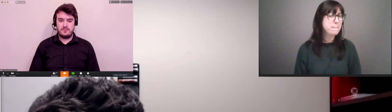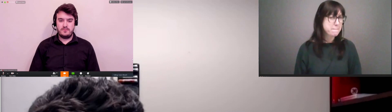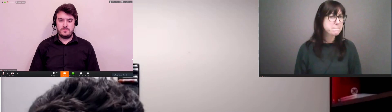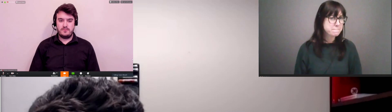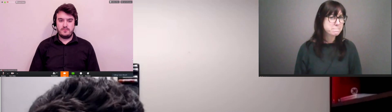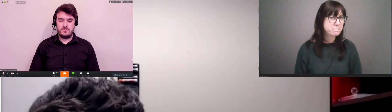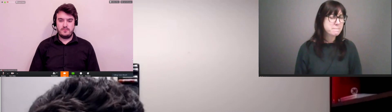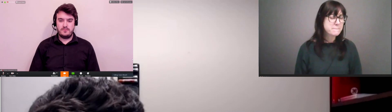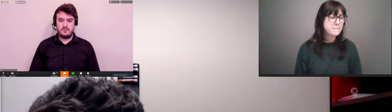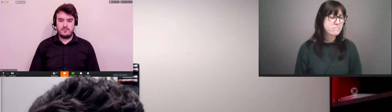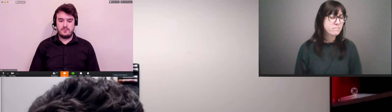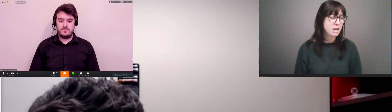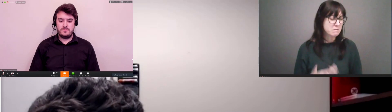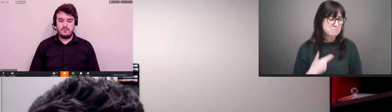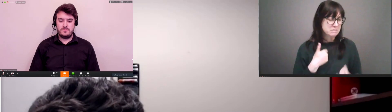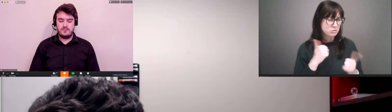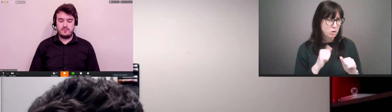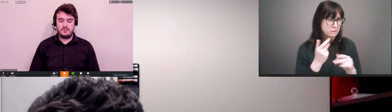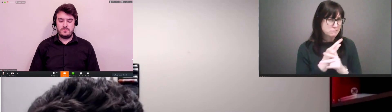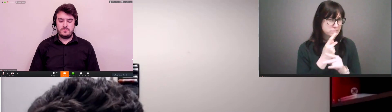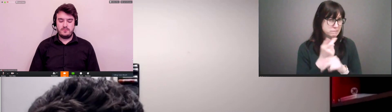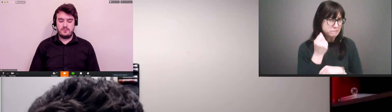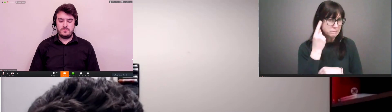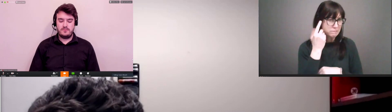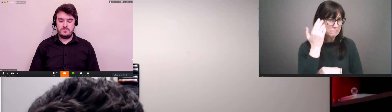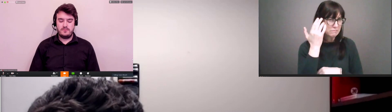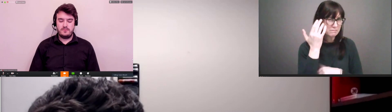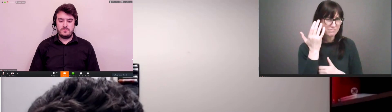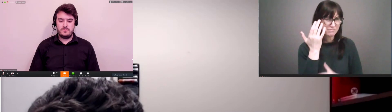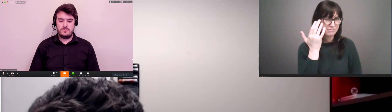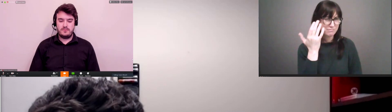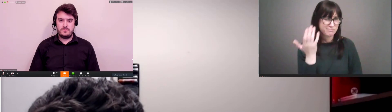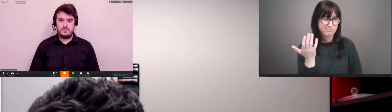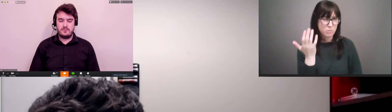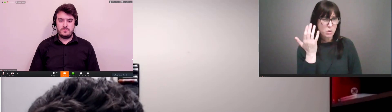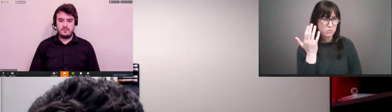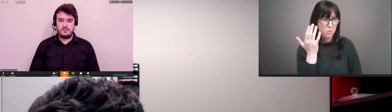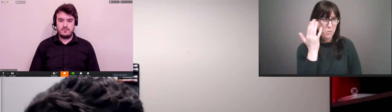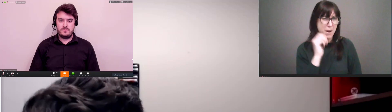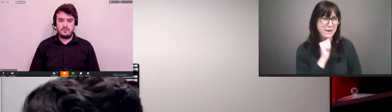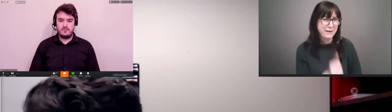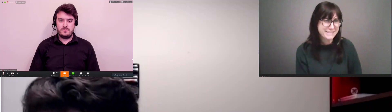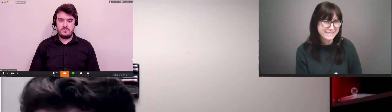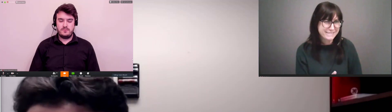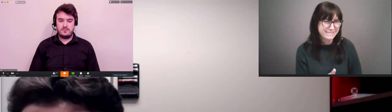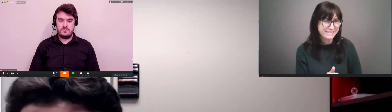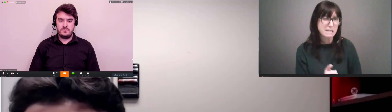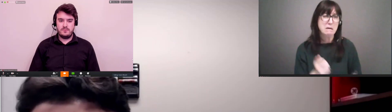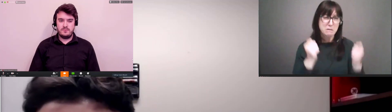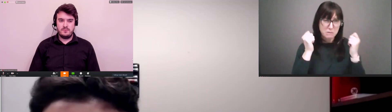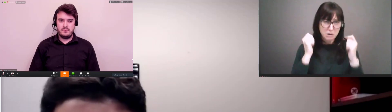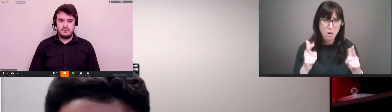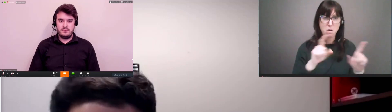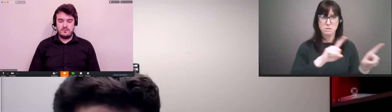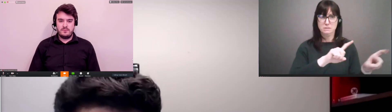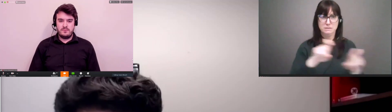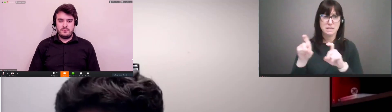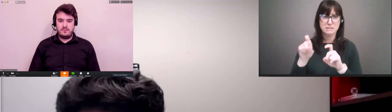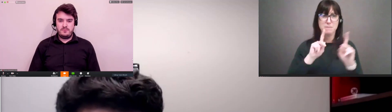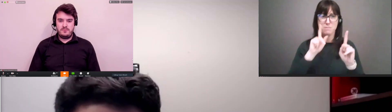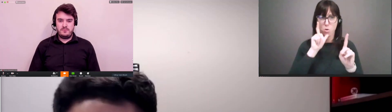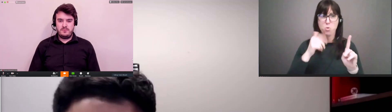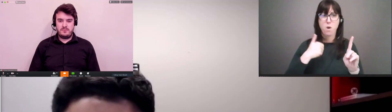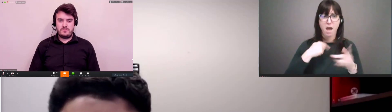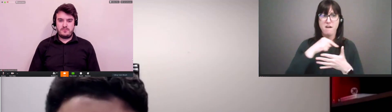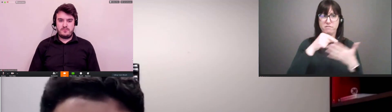to understand, I guess, why you wouldn't want, like, why not test every symptomatic person besides, as you said,